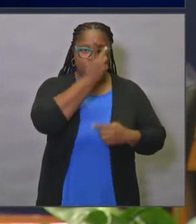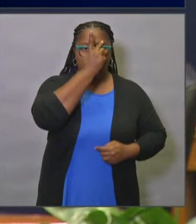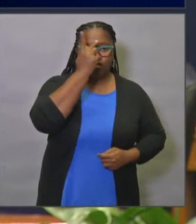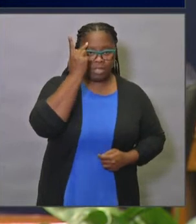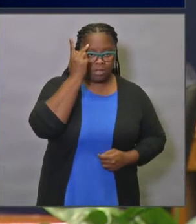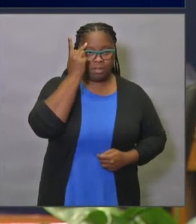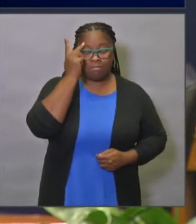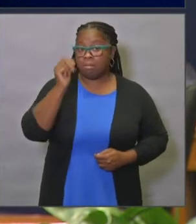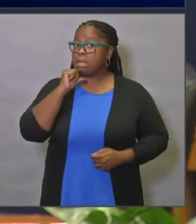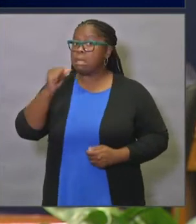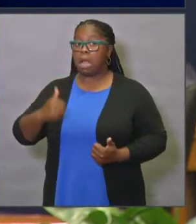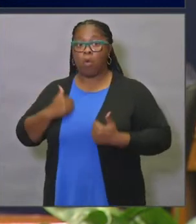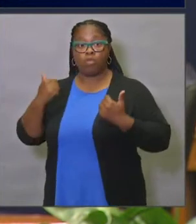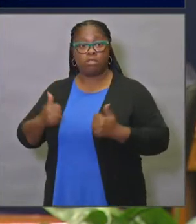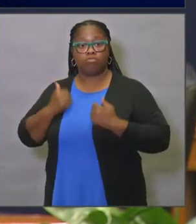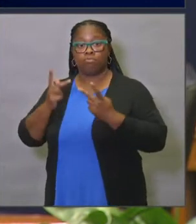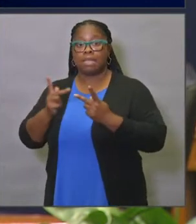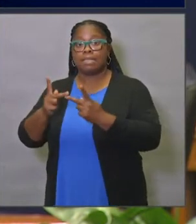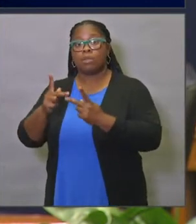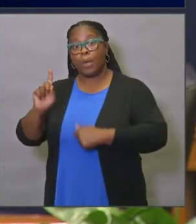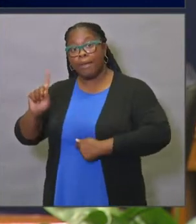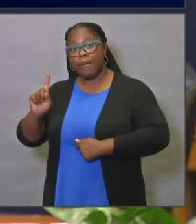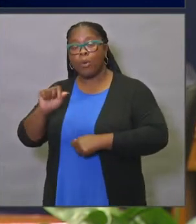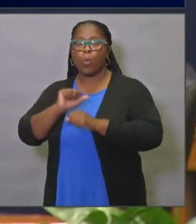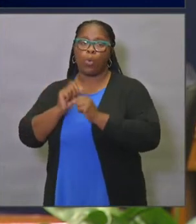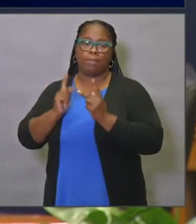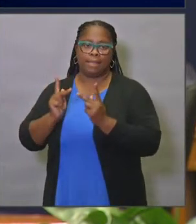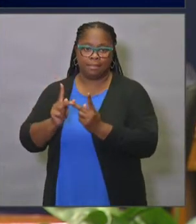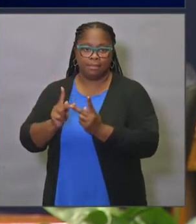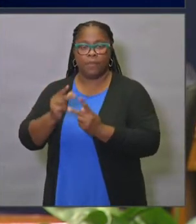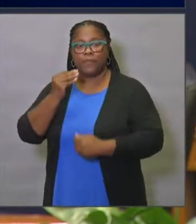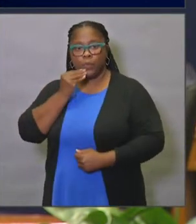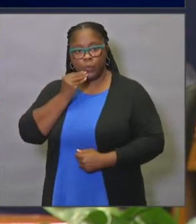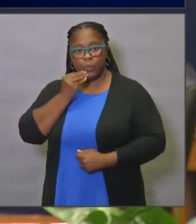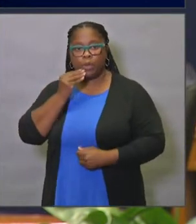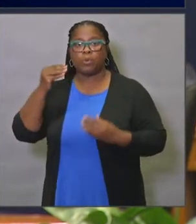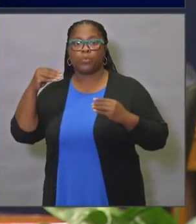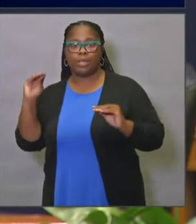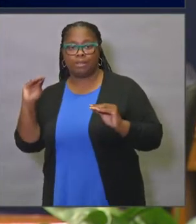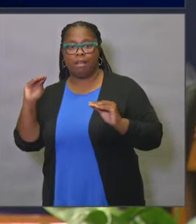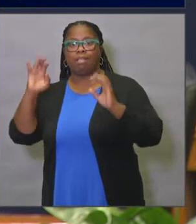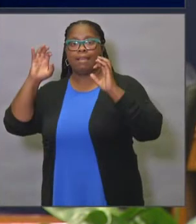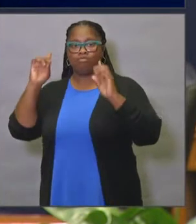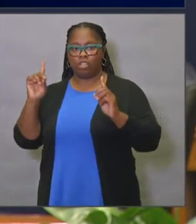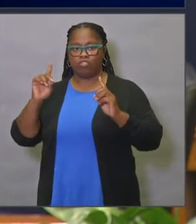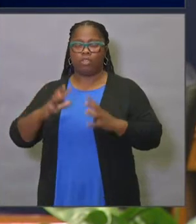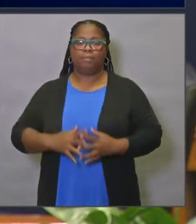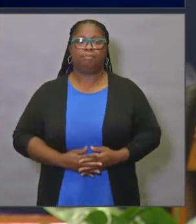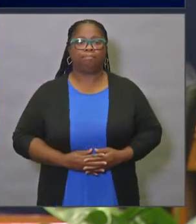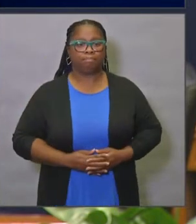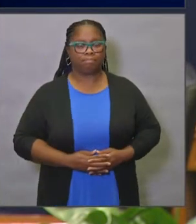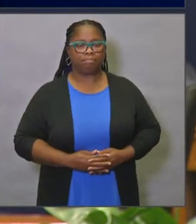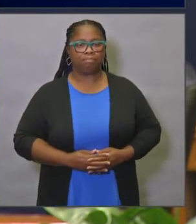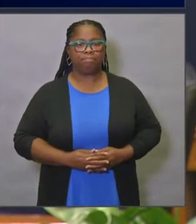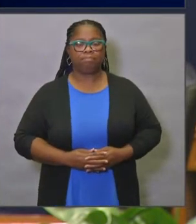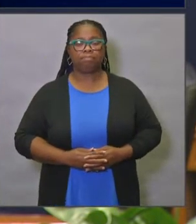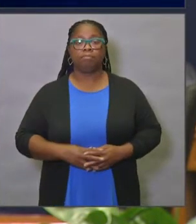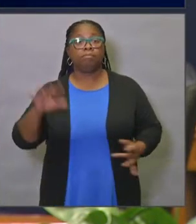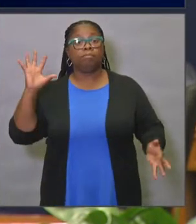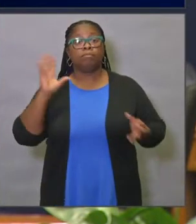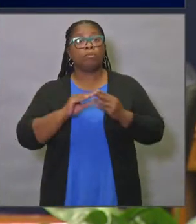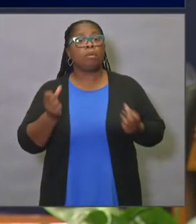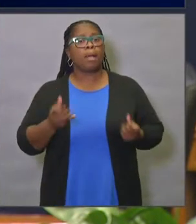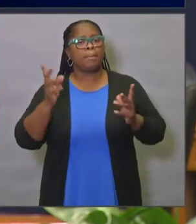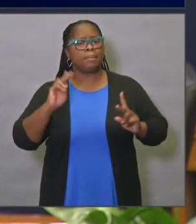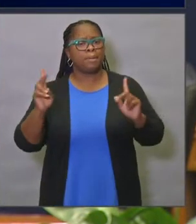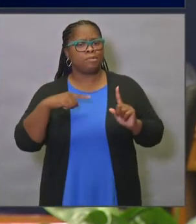facilities. Non-residential settings include workplace, food and retail, and educational settings. The total confirmed